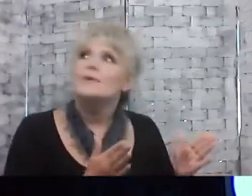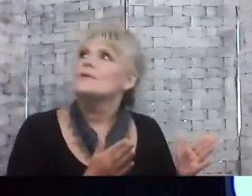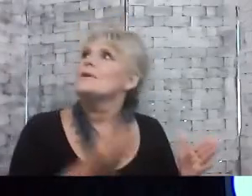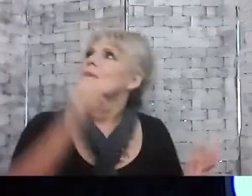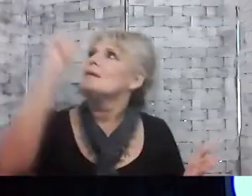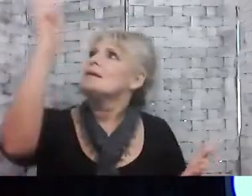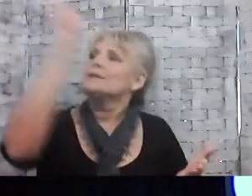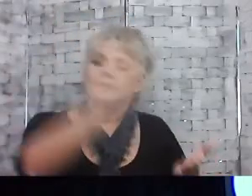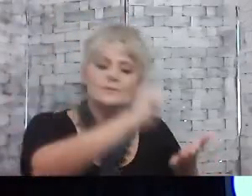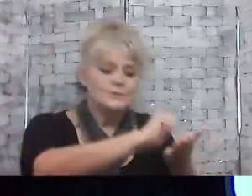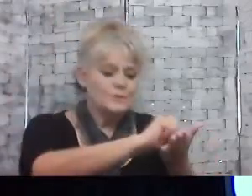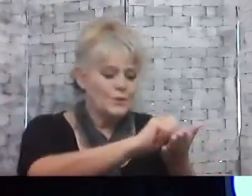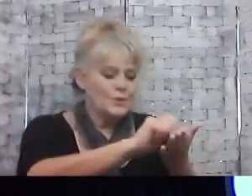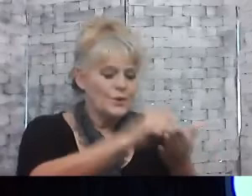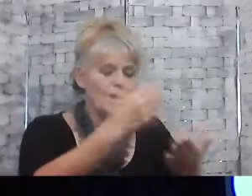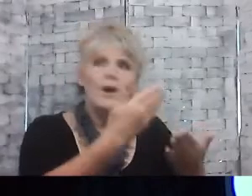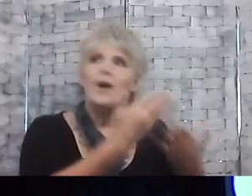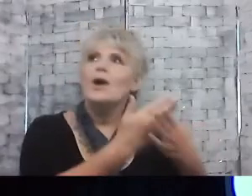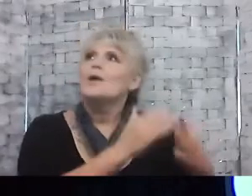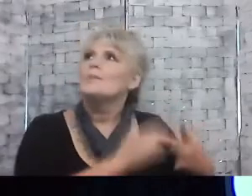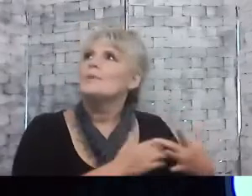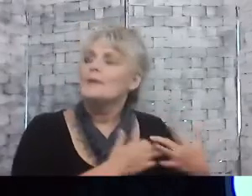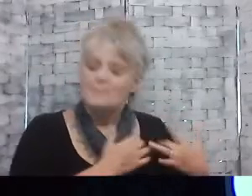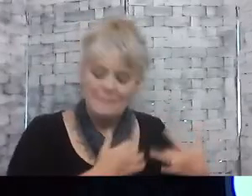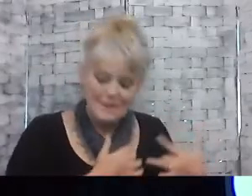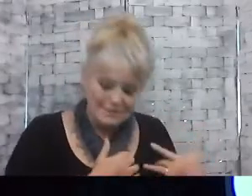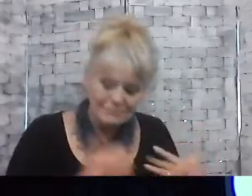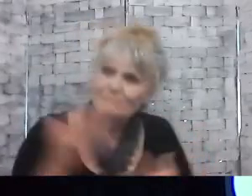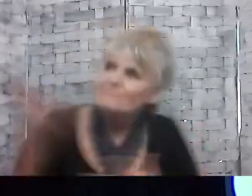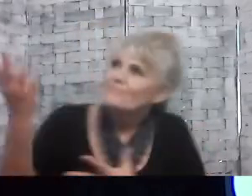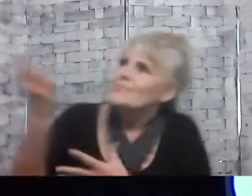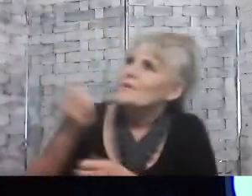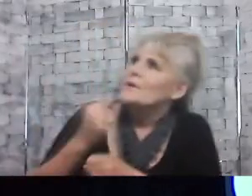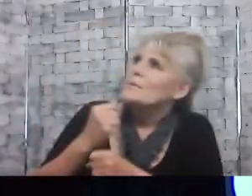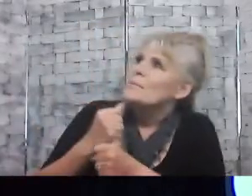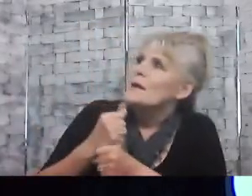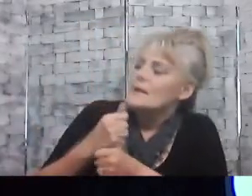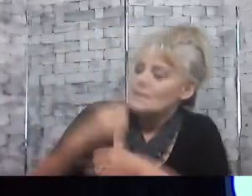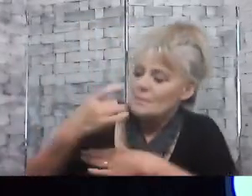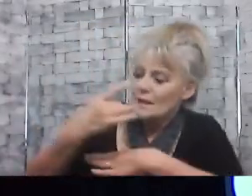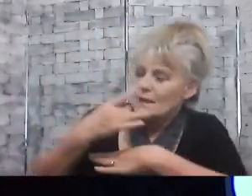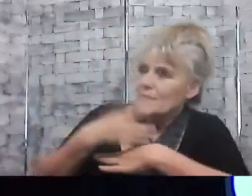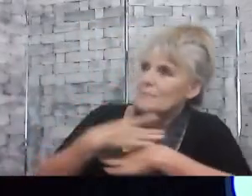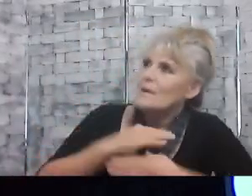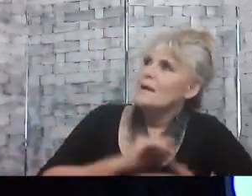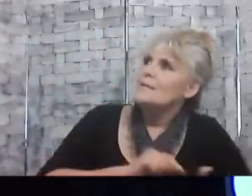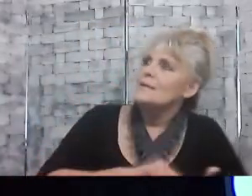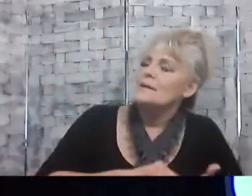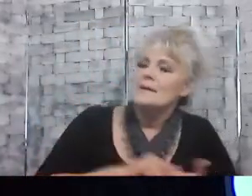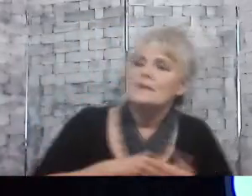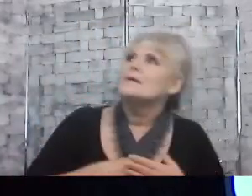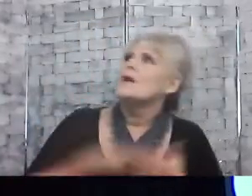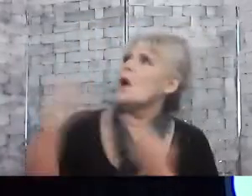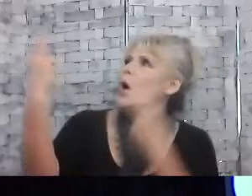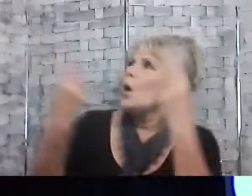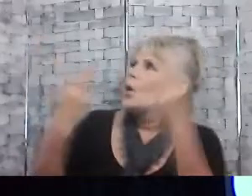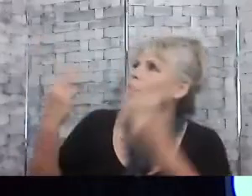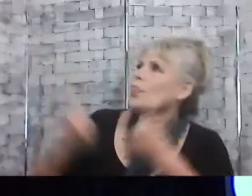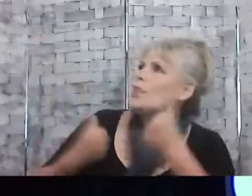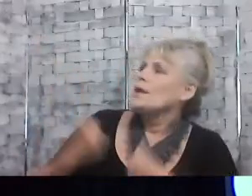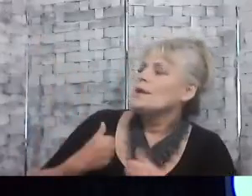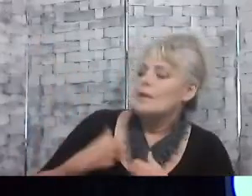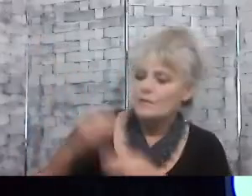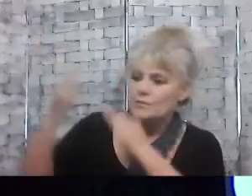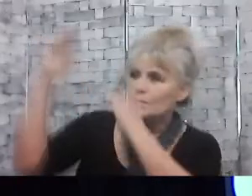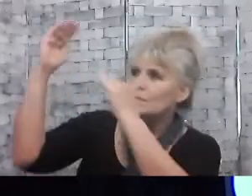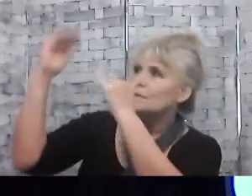Write your story on my heart, come on and make your mark. Author of my